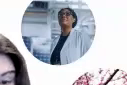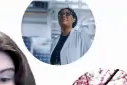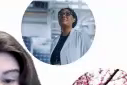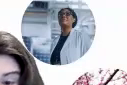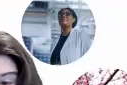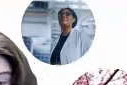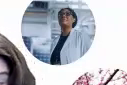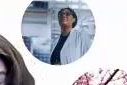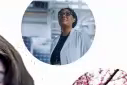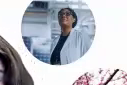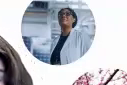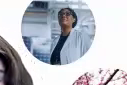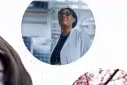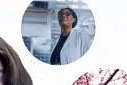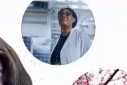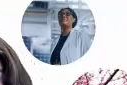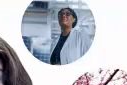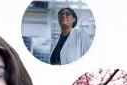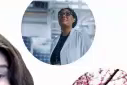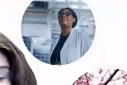Next slide, please.